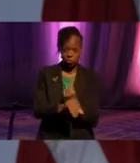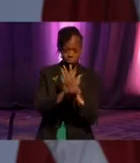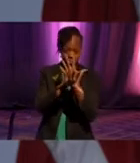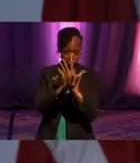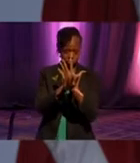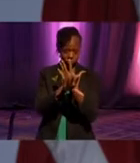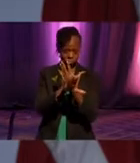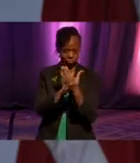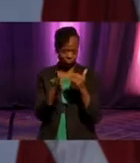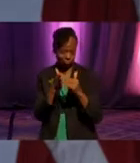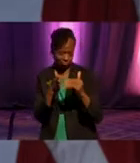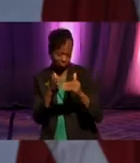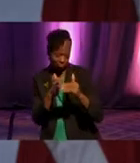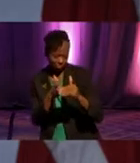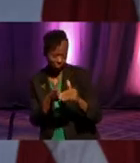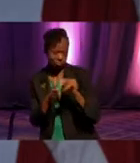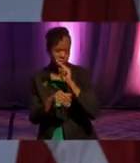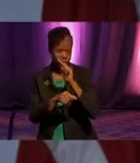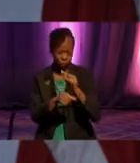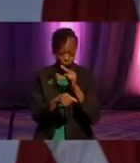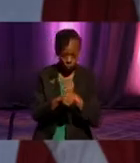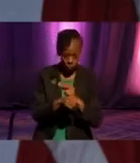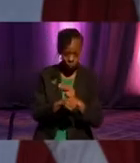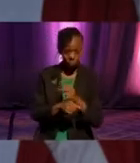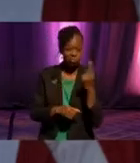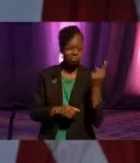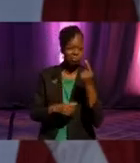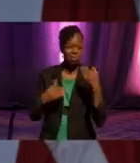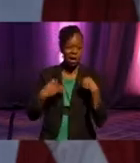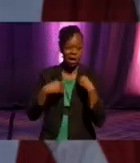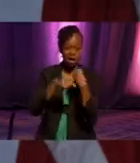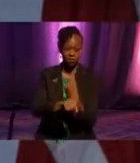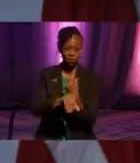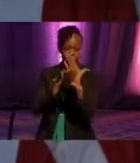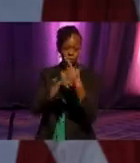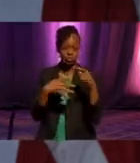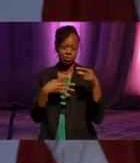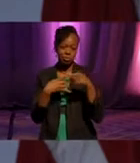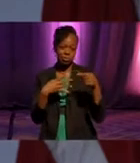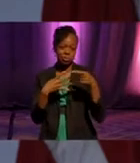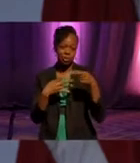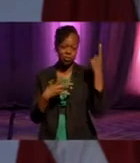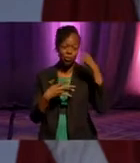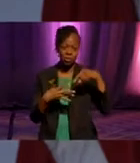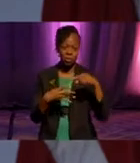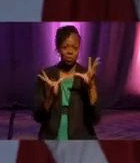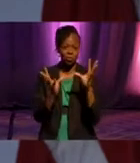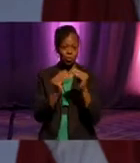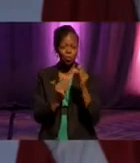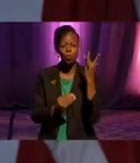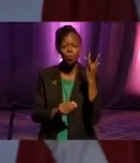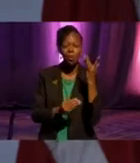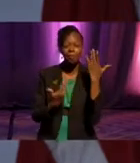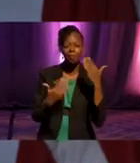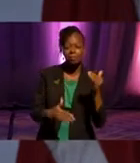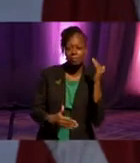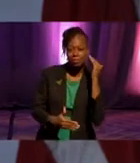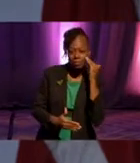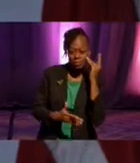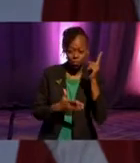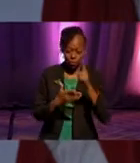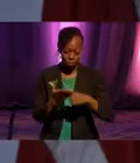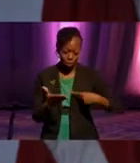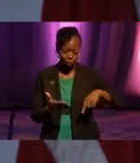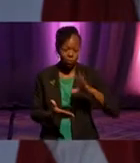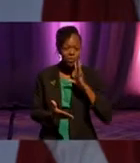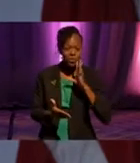of our new normal, we have always had a virtual option for this summit because we know when we talk